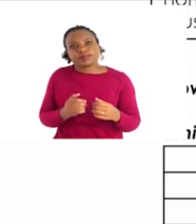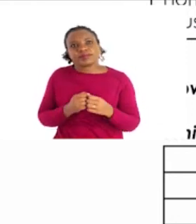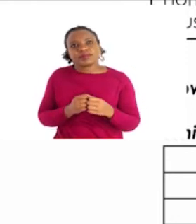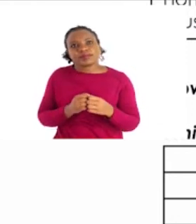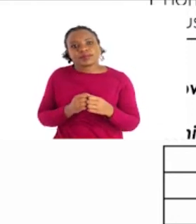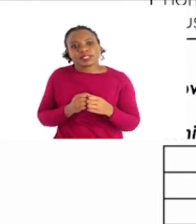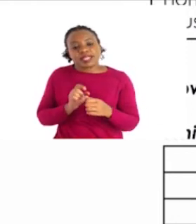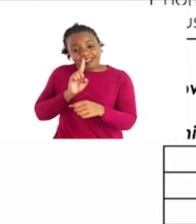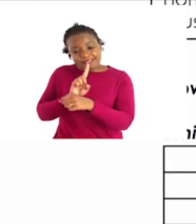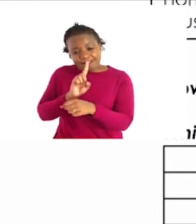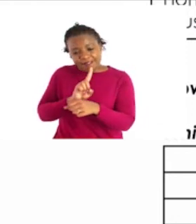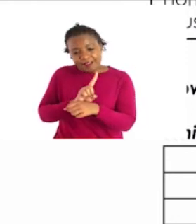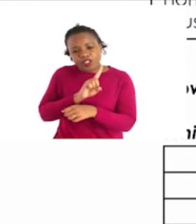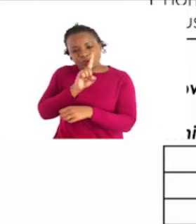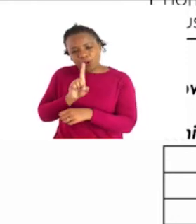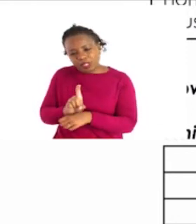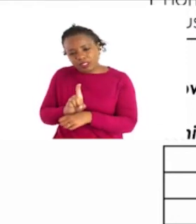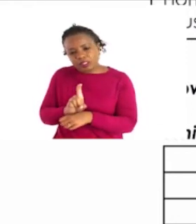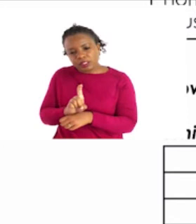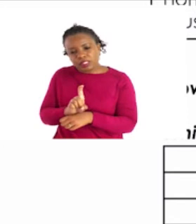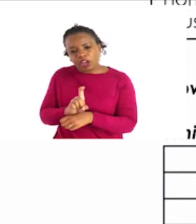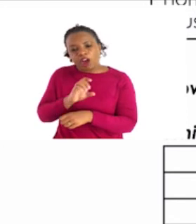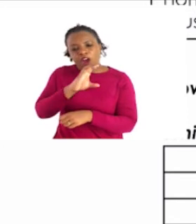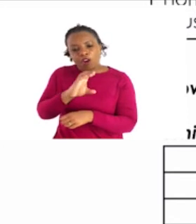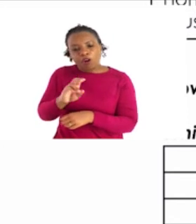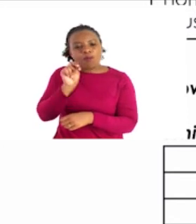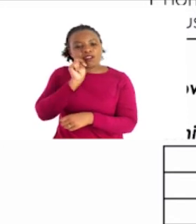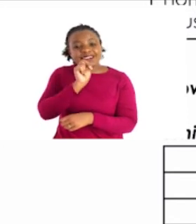now, first question says, which common